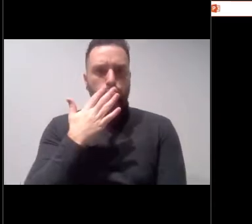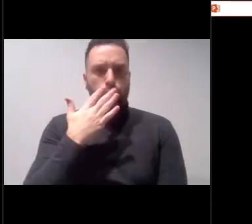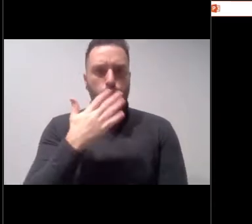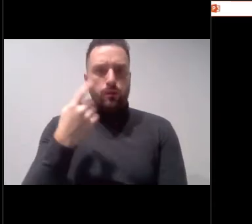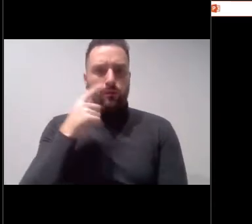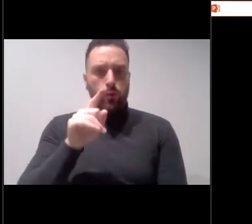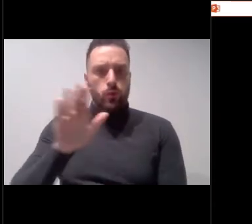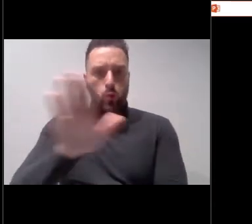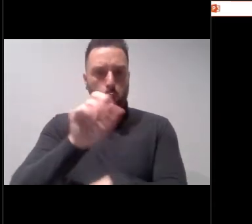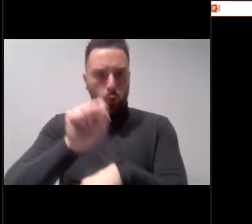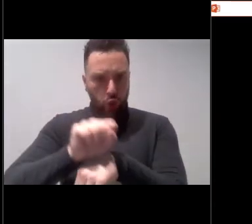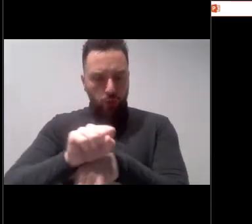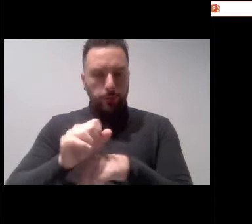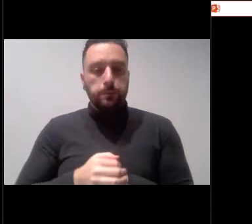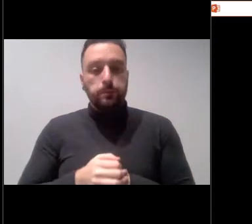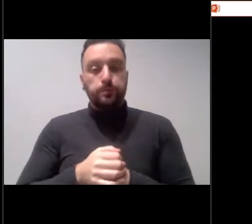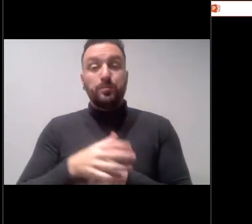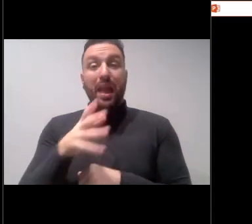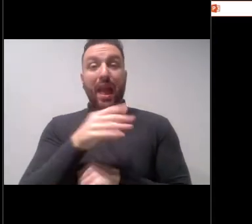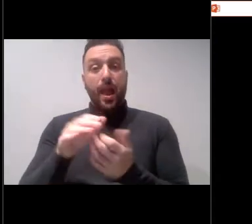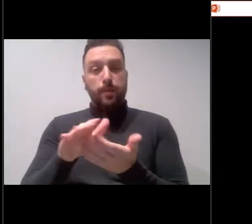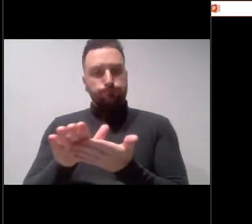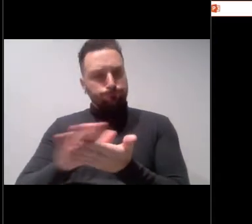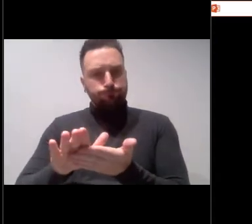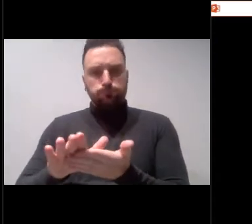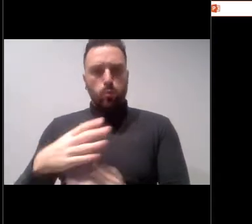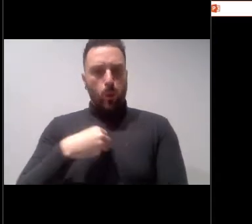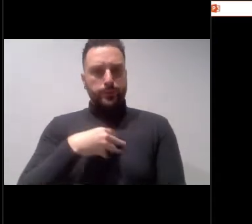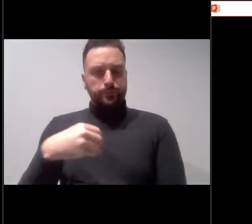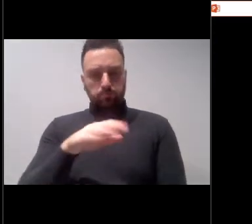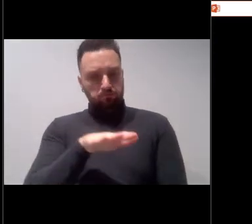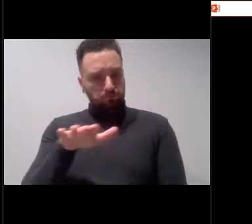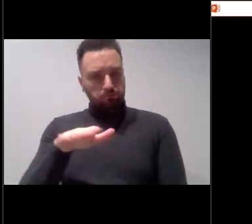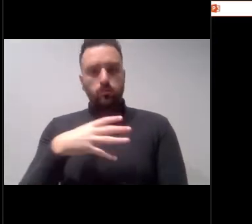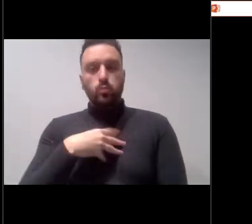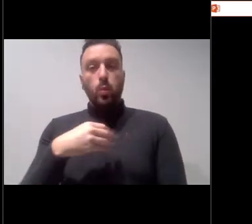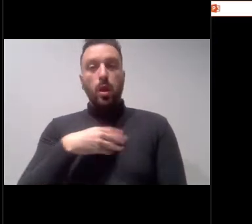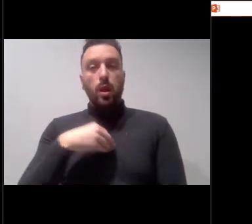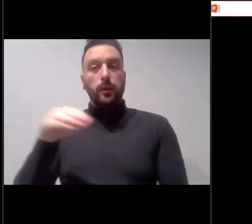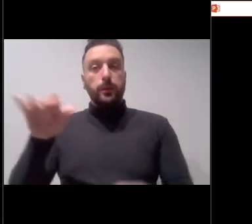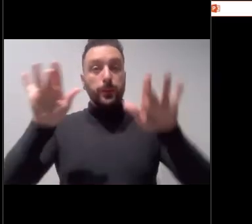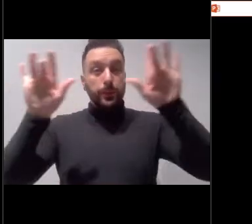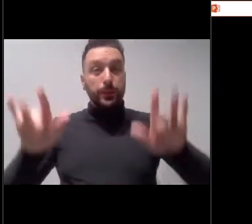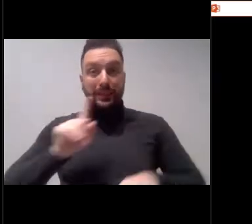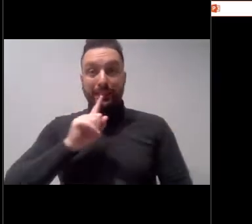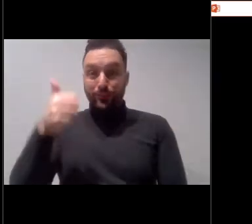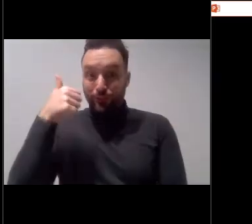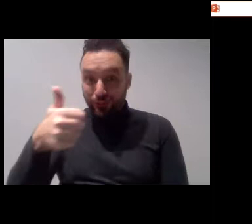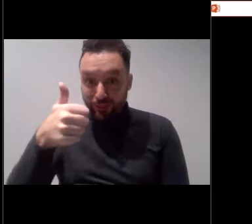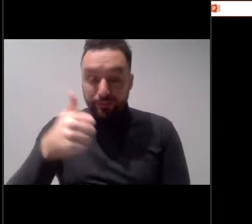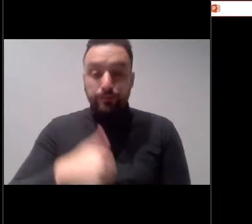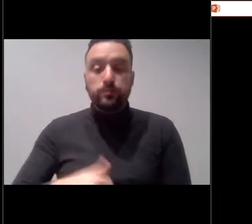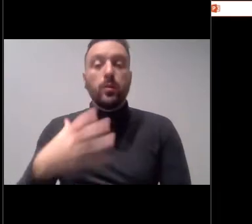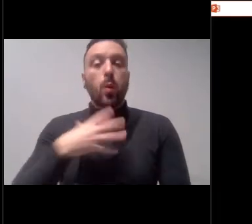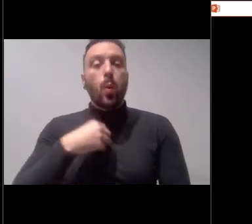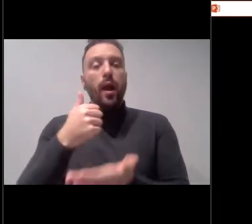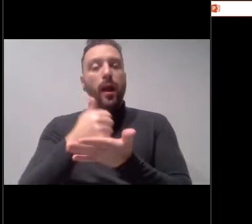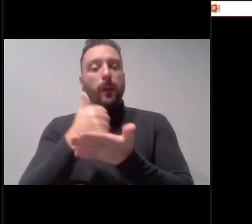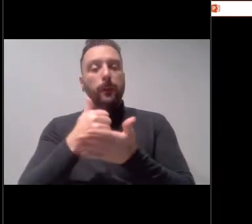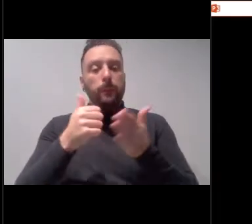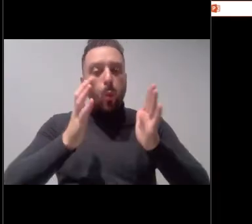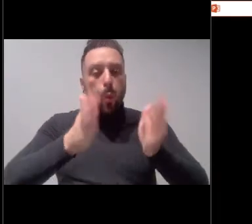on. And then pure white, like I said, white space on a page is great. White helps organize and